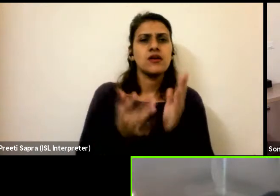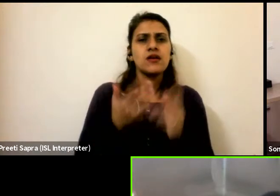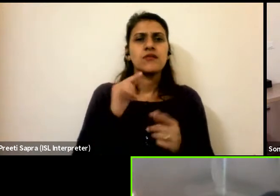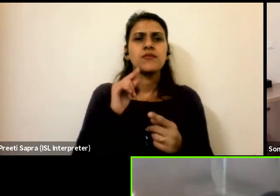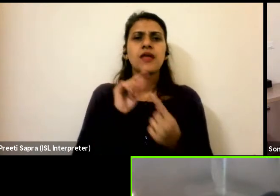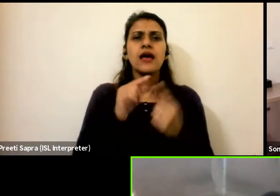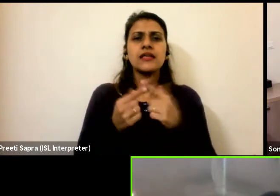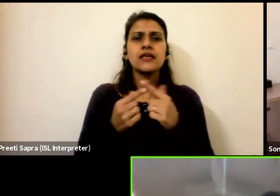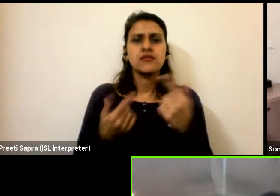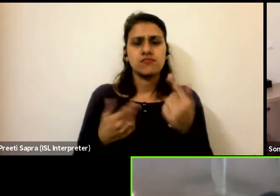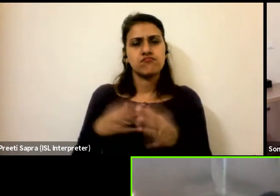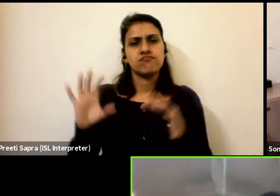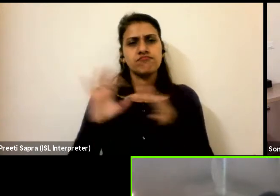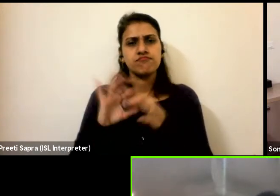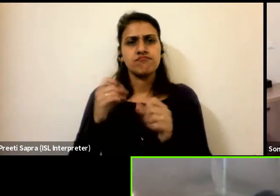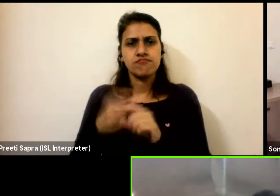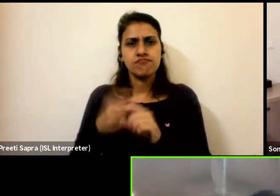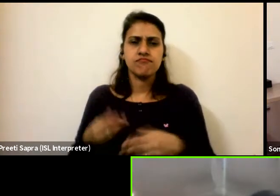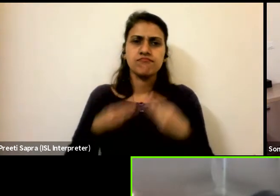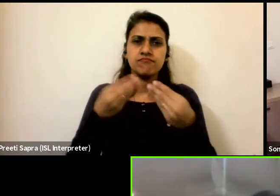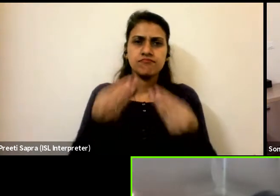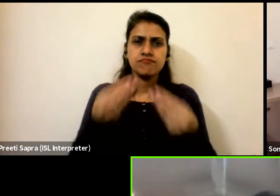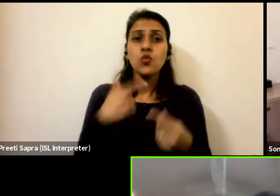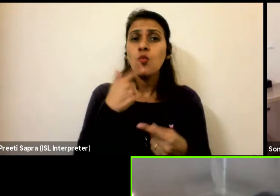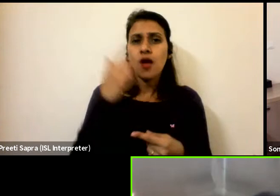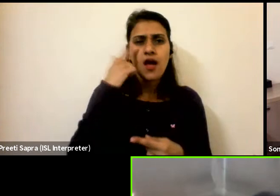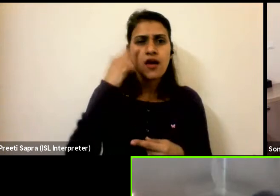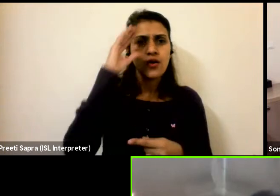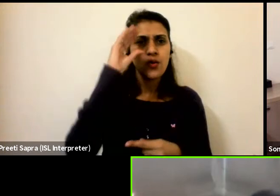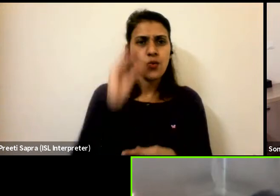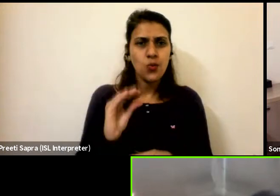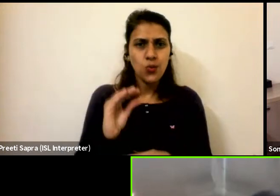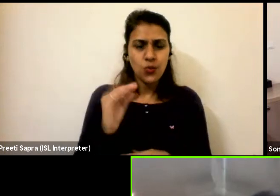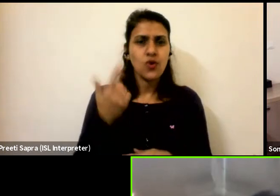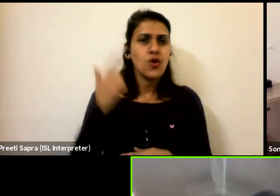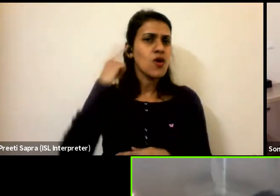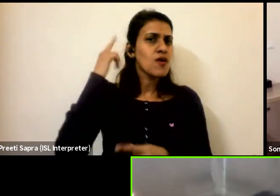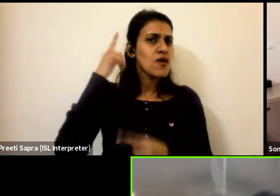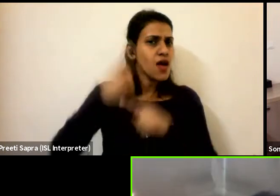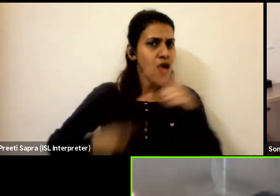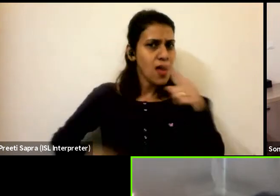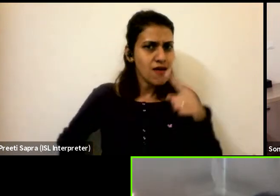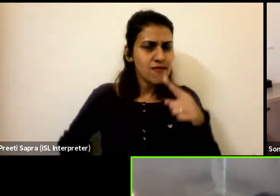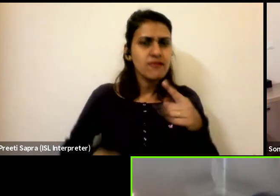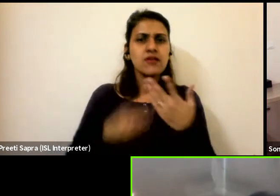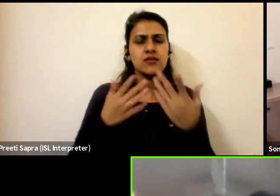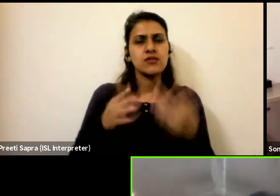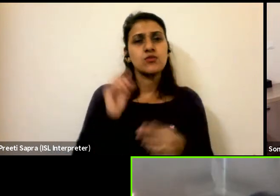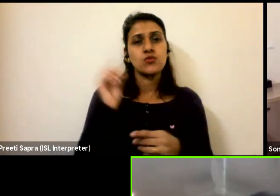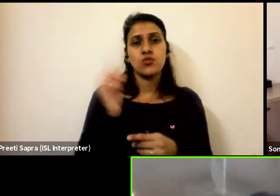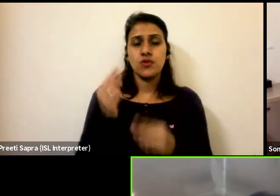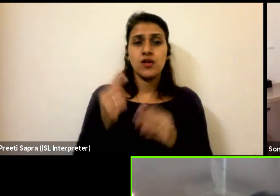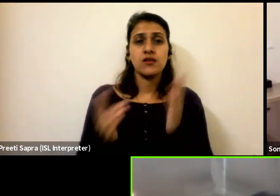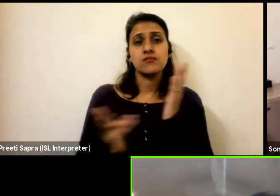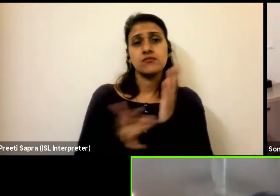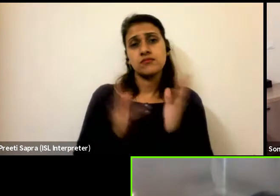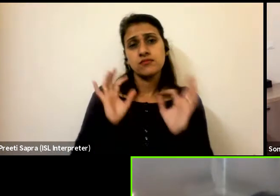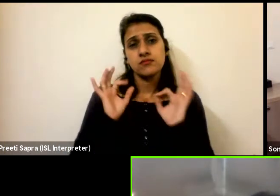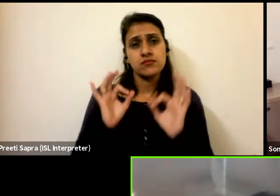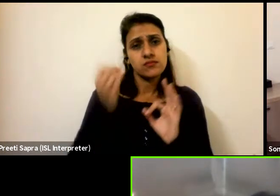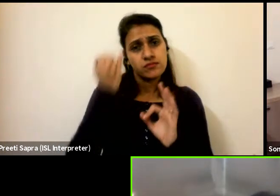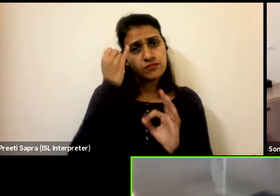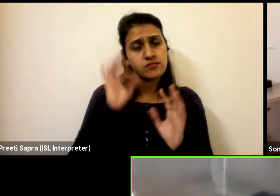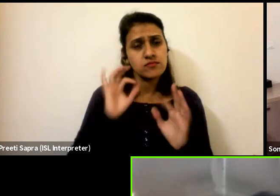for people who have low vision, low hearing. IT can be a huge enabler. So we bought